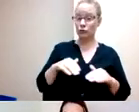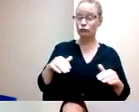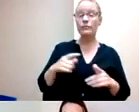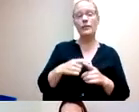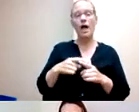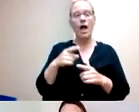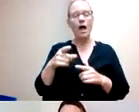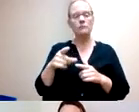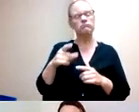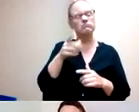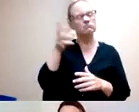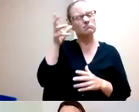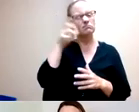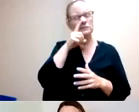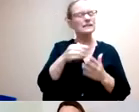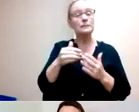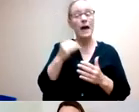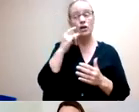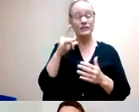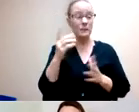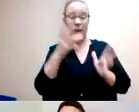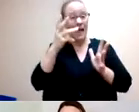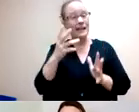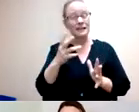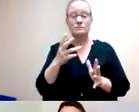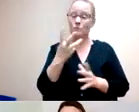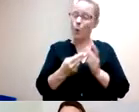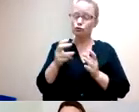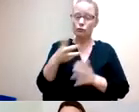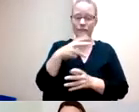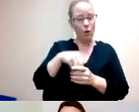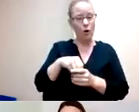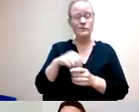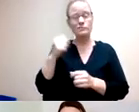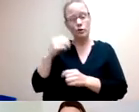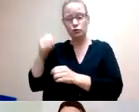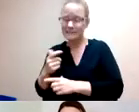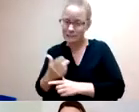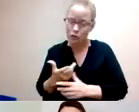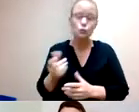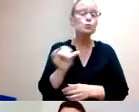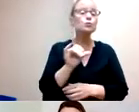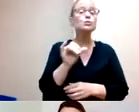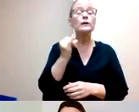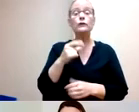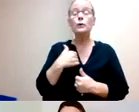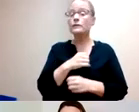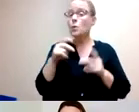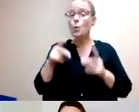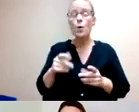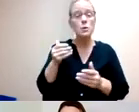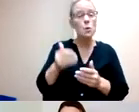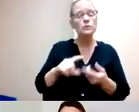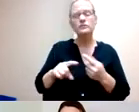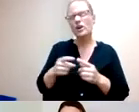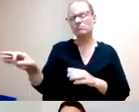you. They have the right to both be involved. And then brothers and sisters, and if you have no one, a close